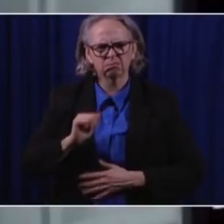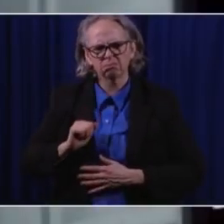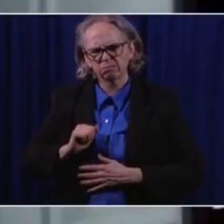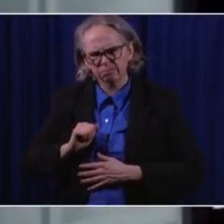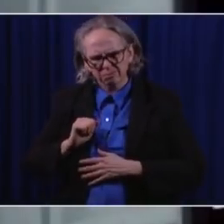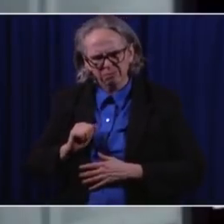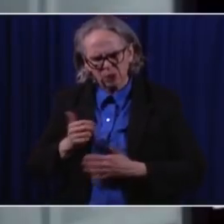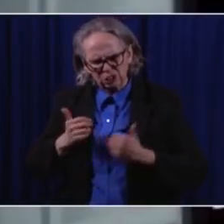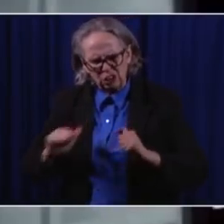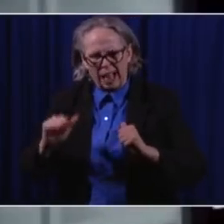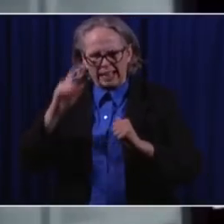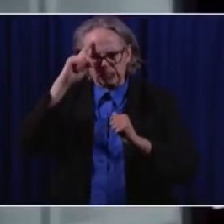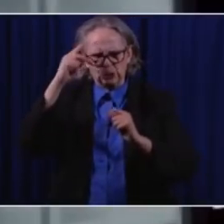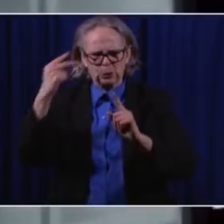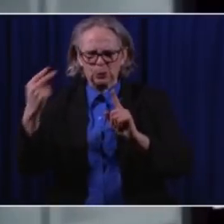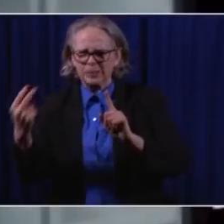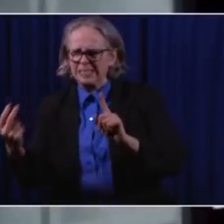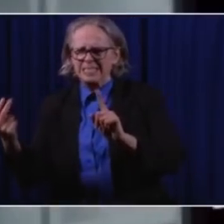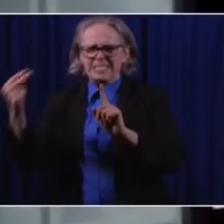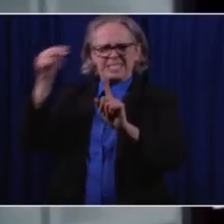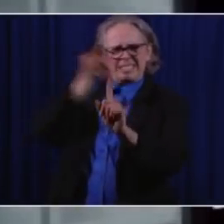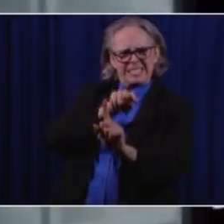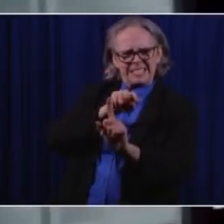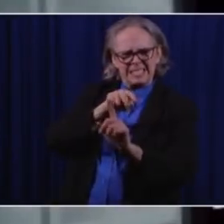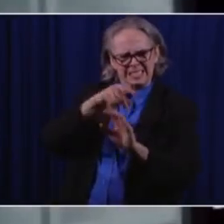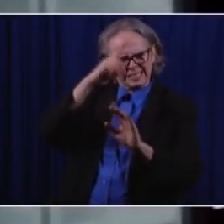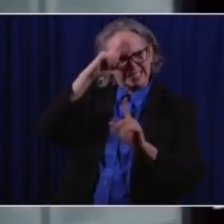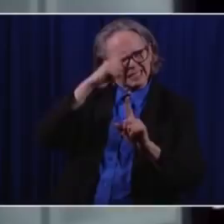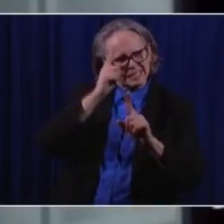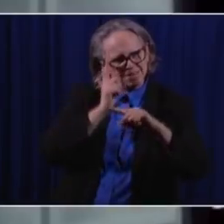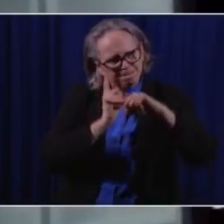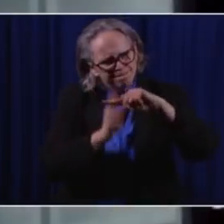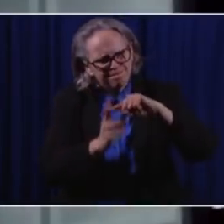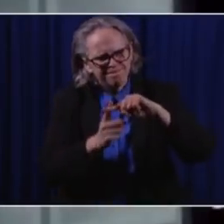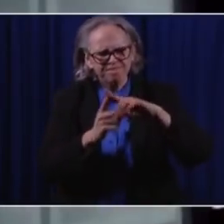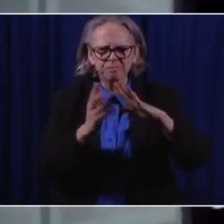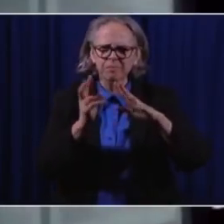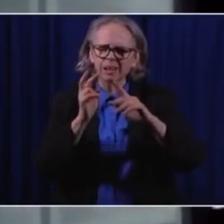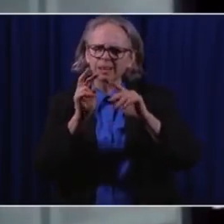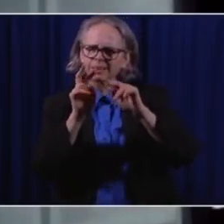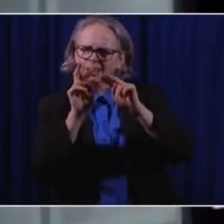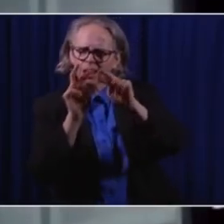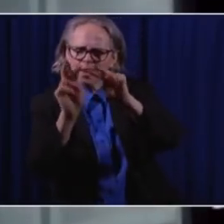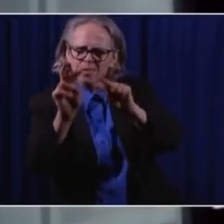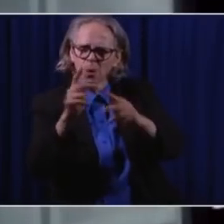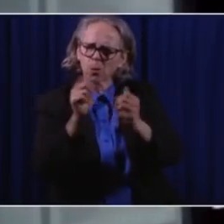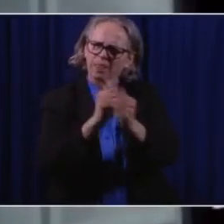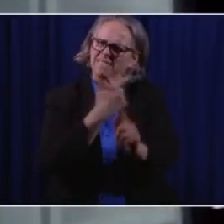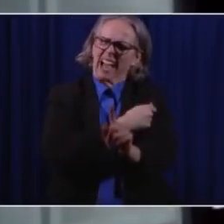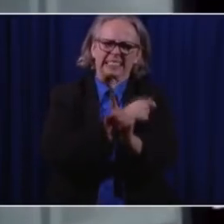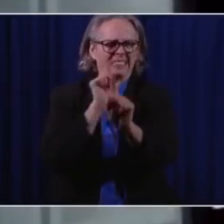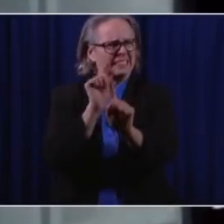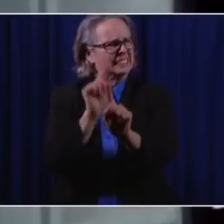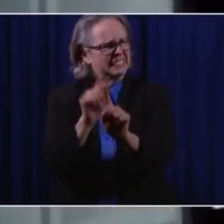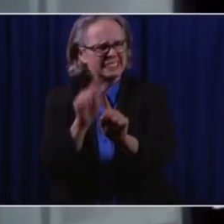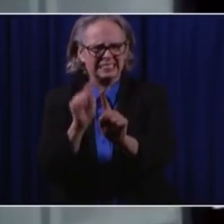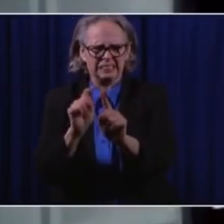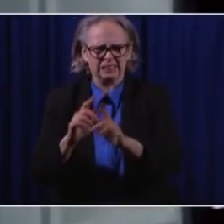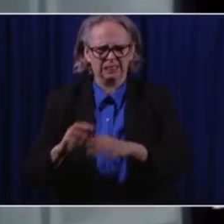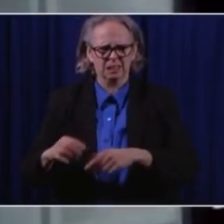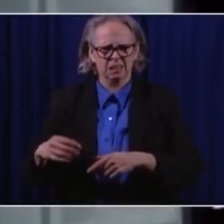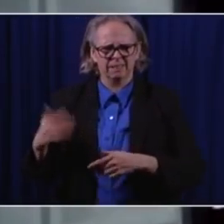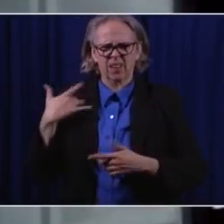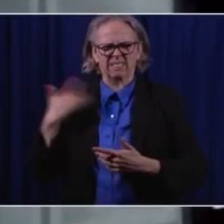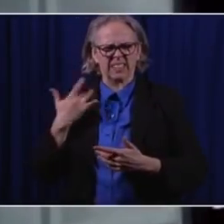toward answers and an end in sight. As you said, it feels like the finish line has moved every month. And like I said,